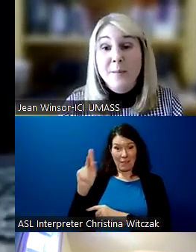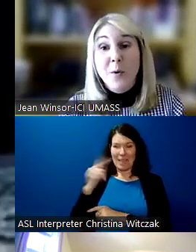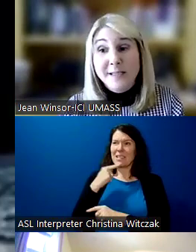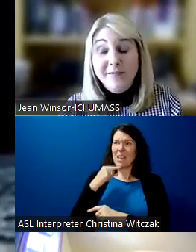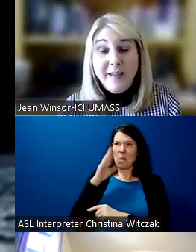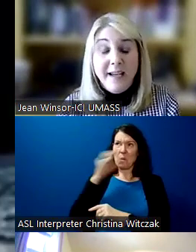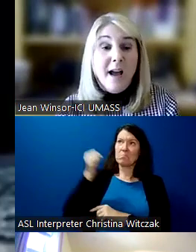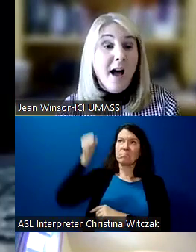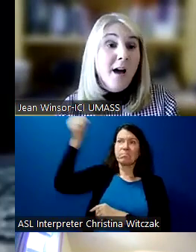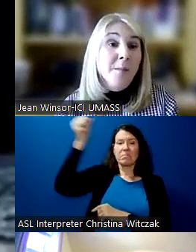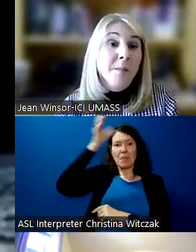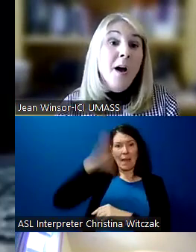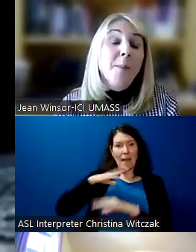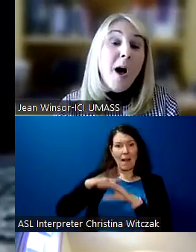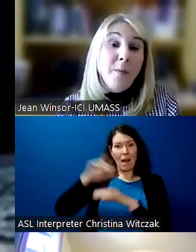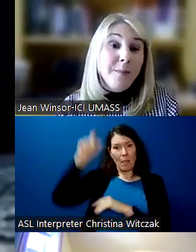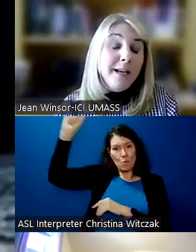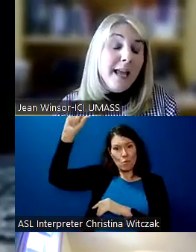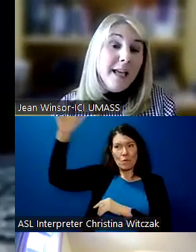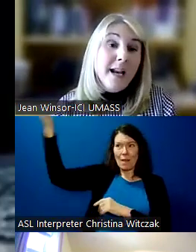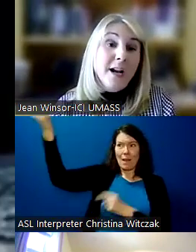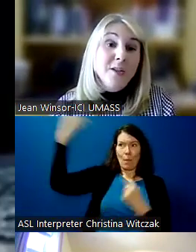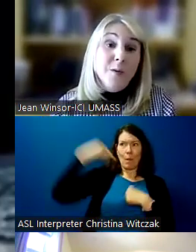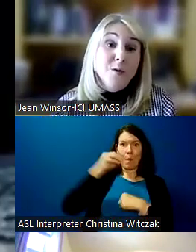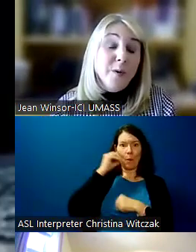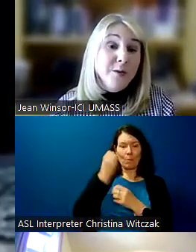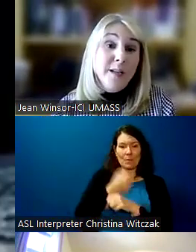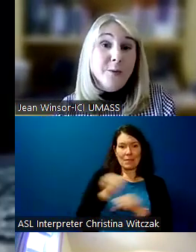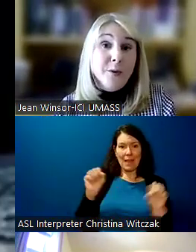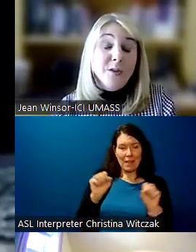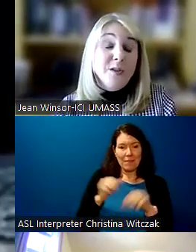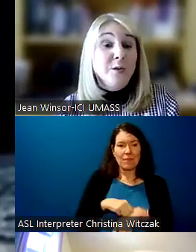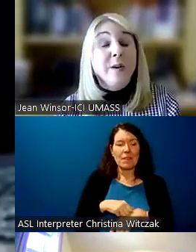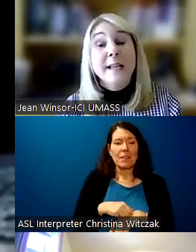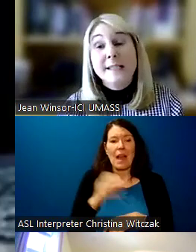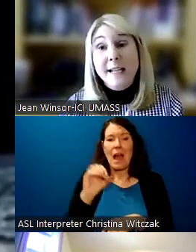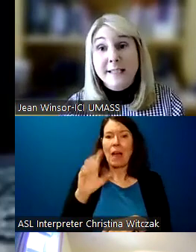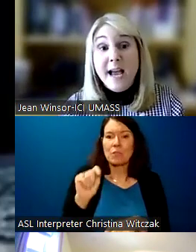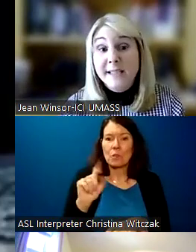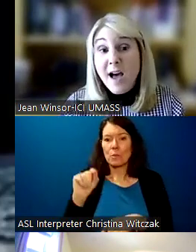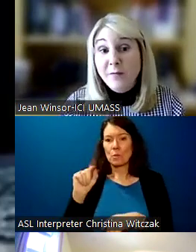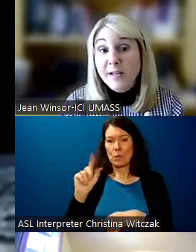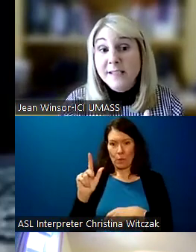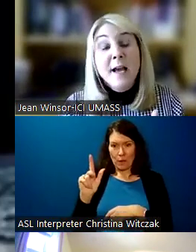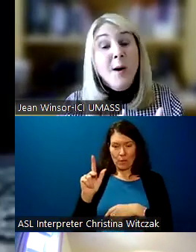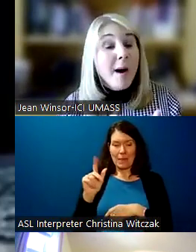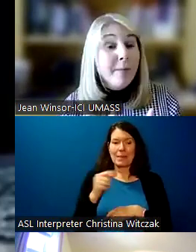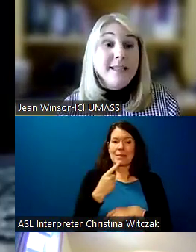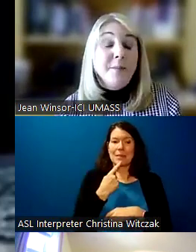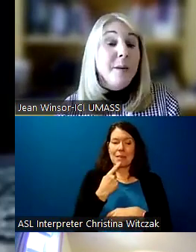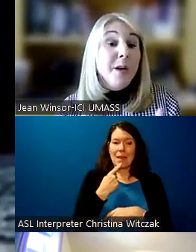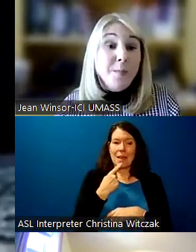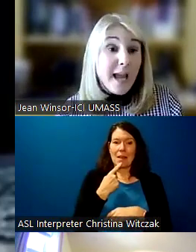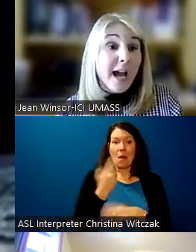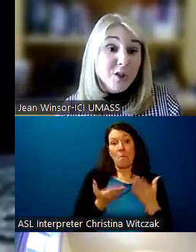bring him home safely. Paul Wayman in October of 2023 in the State of the Science Conference publicly